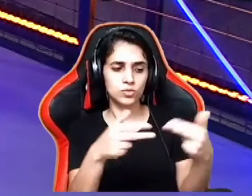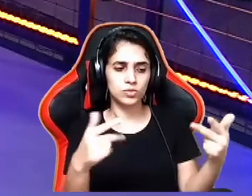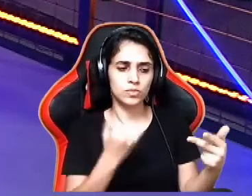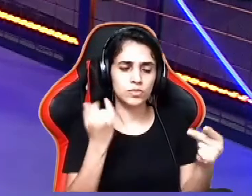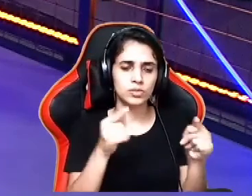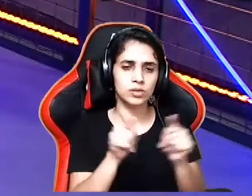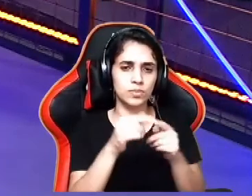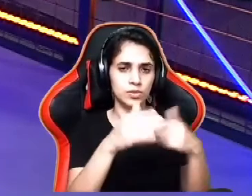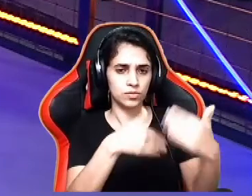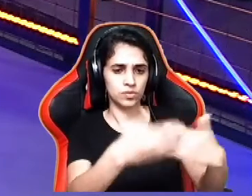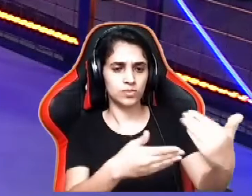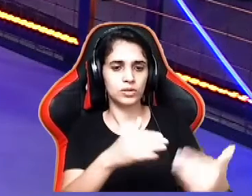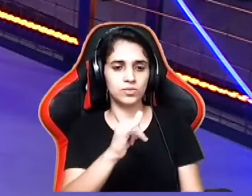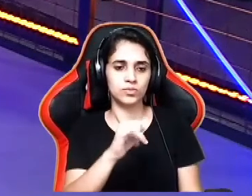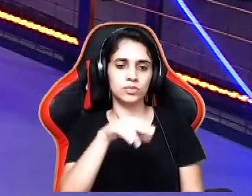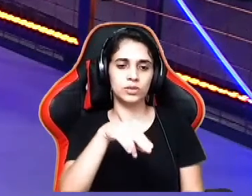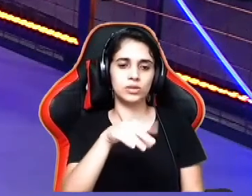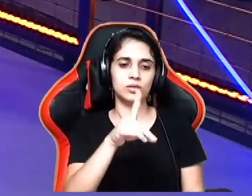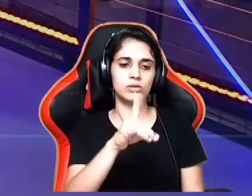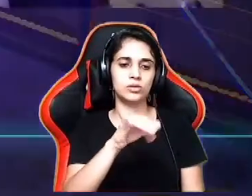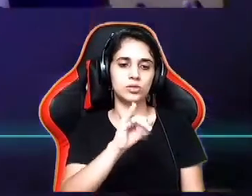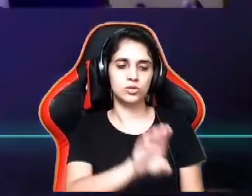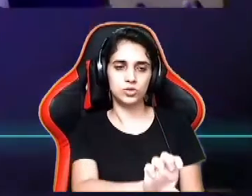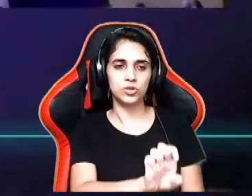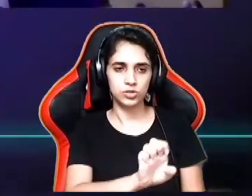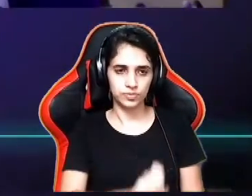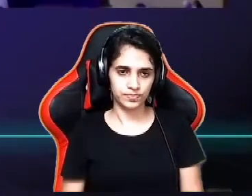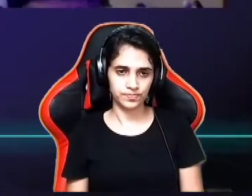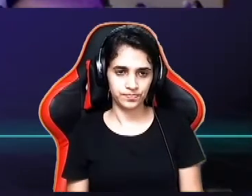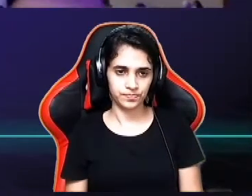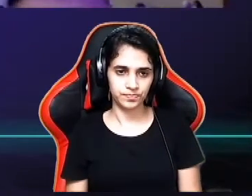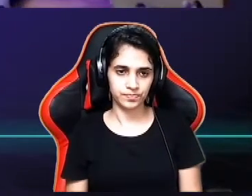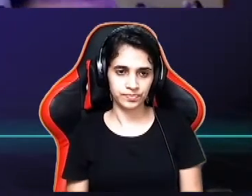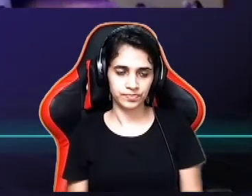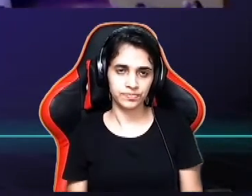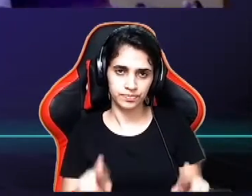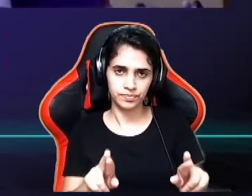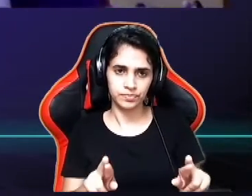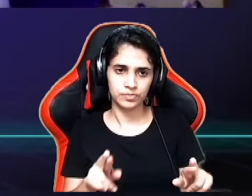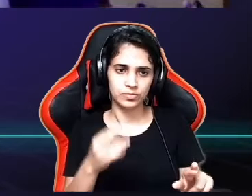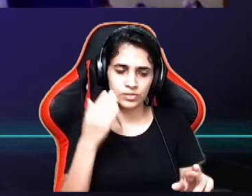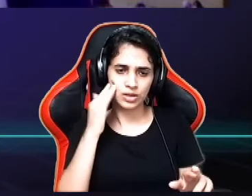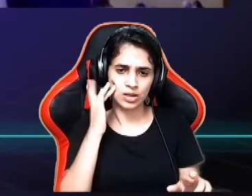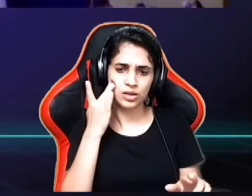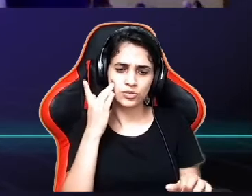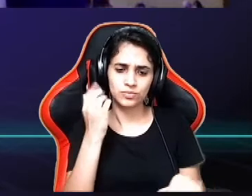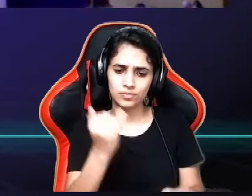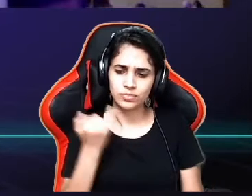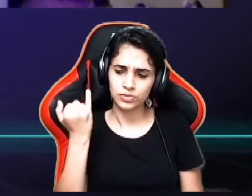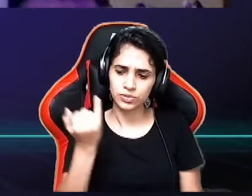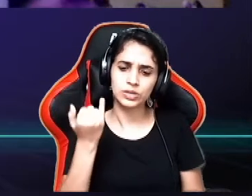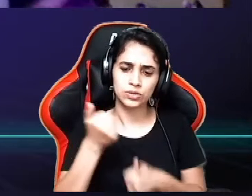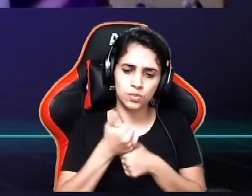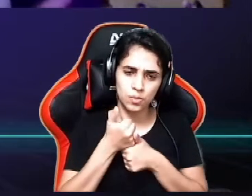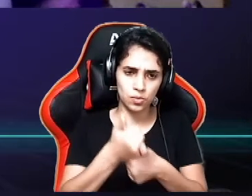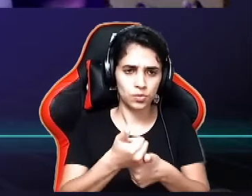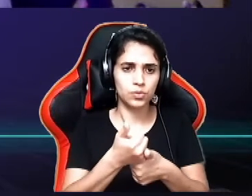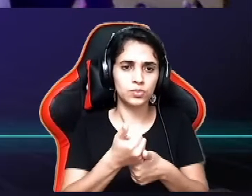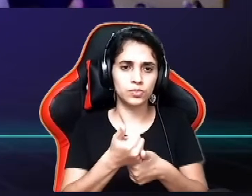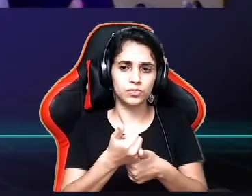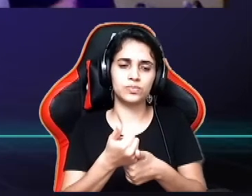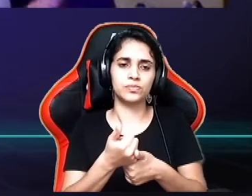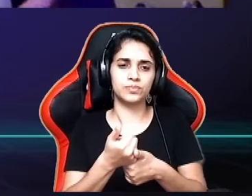something important, necessary as indie development. Oh yeah, it's key to have this